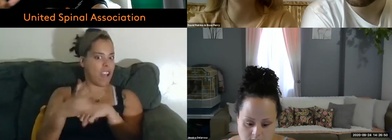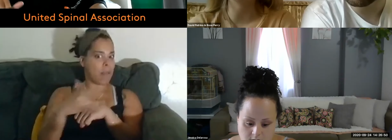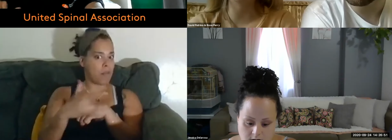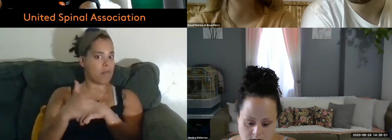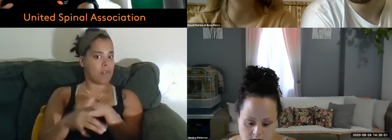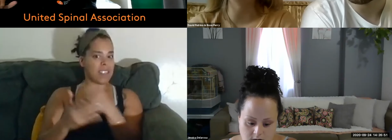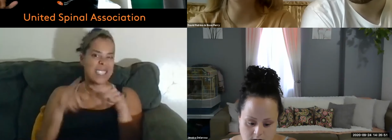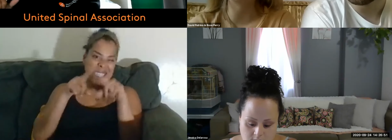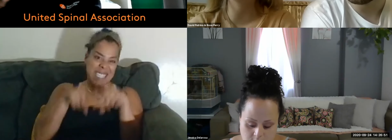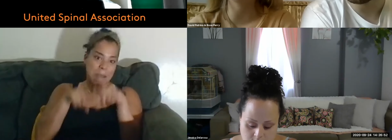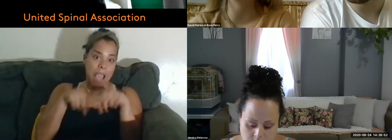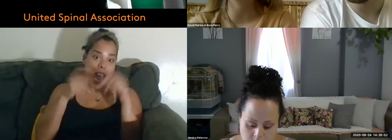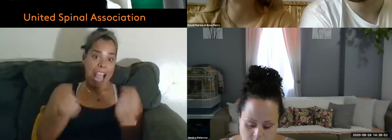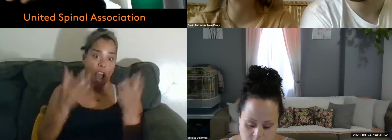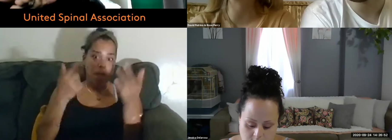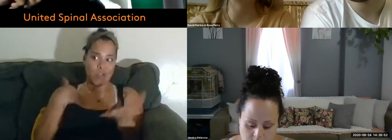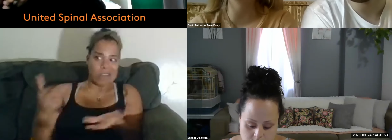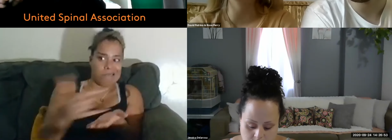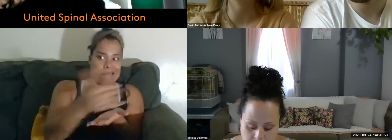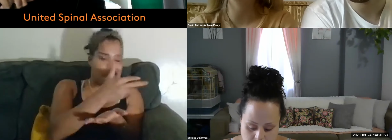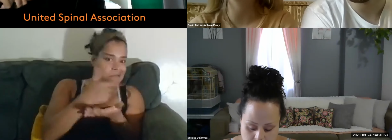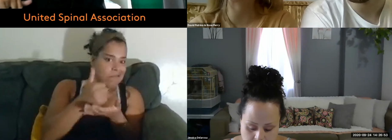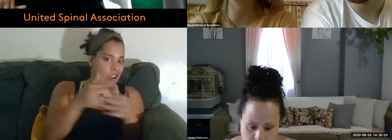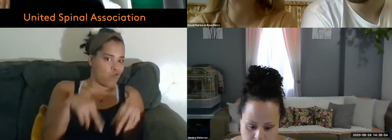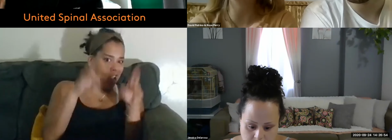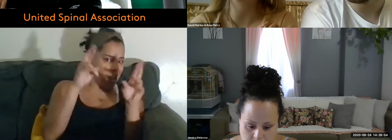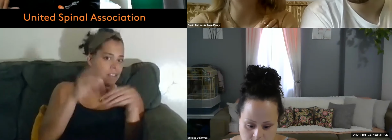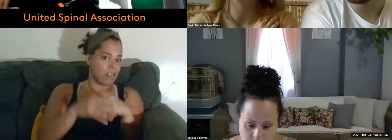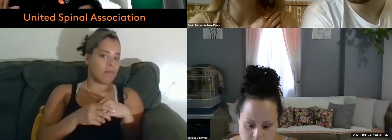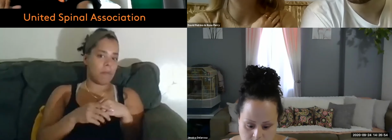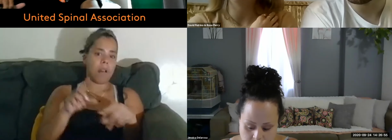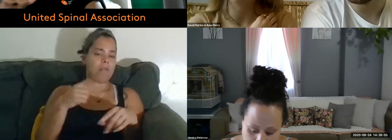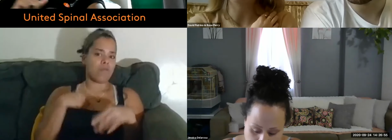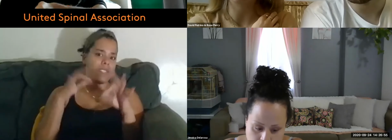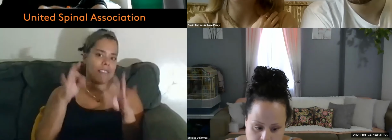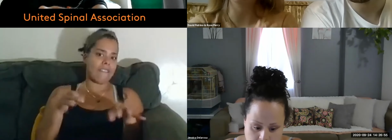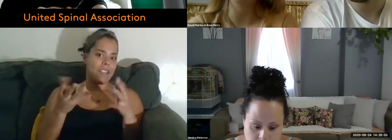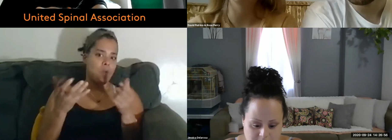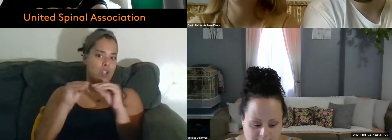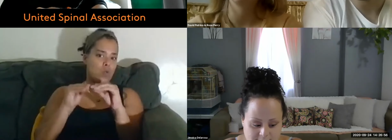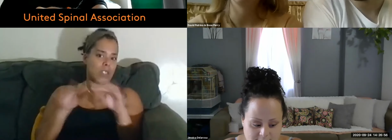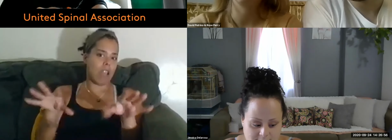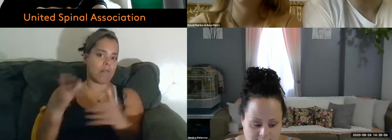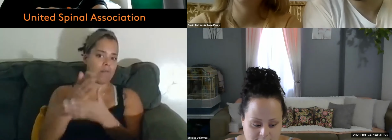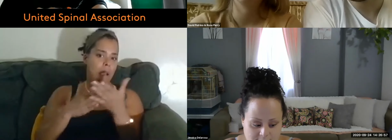crowdfunded so far. So we definitely want to at least get some tablets out to you.